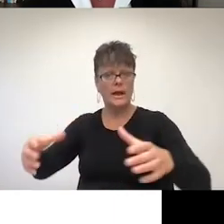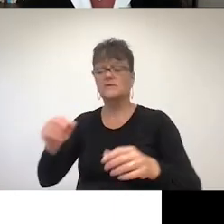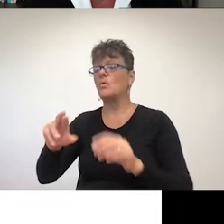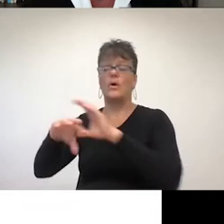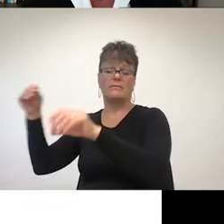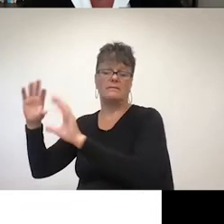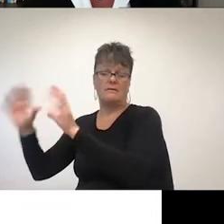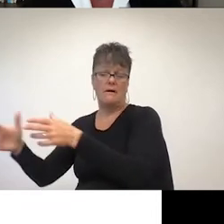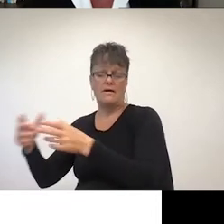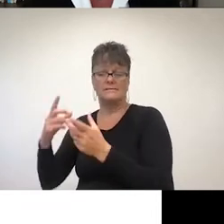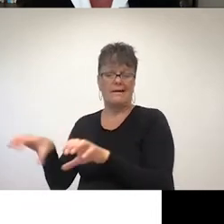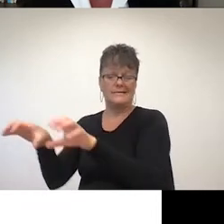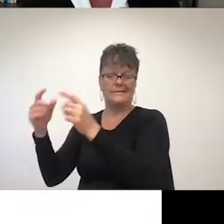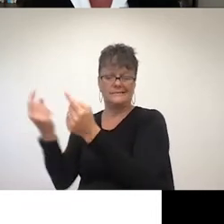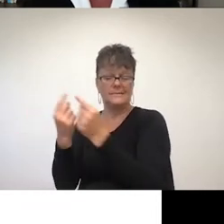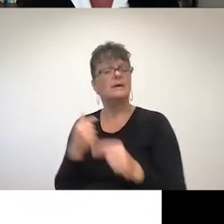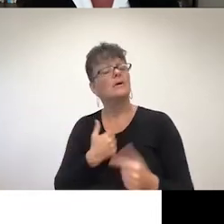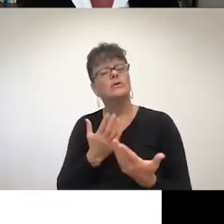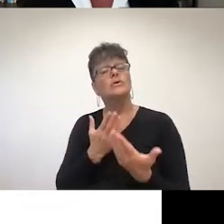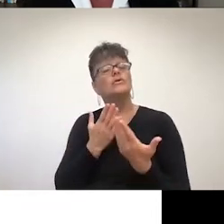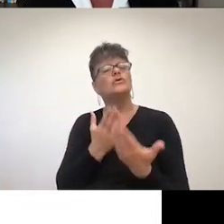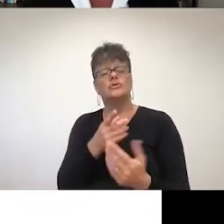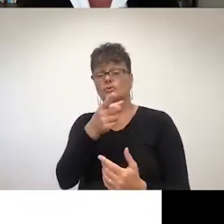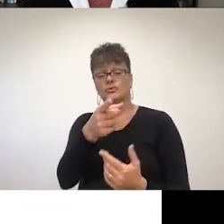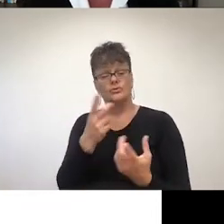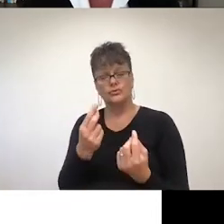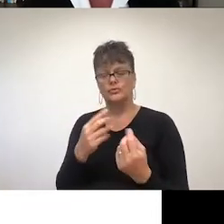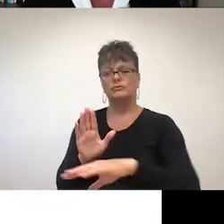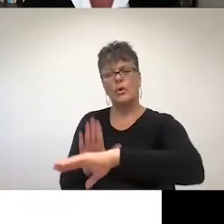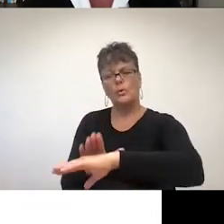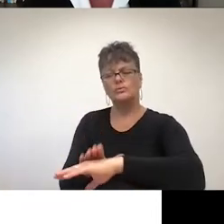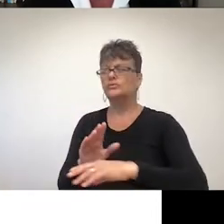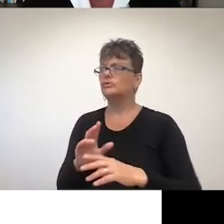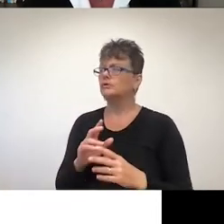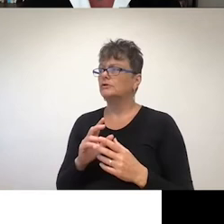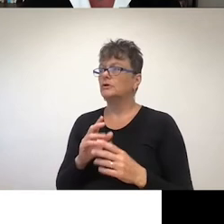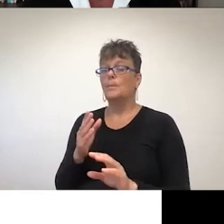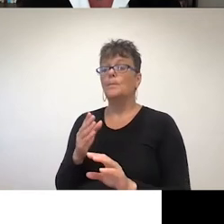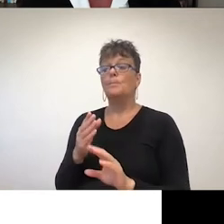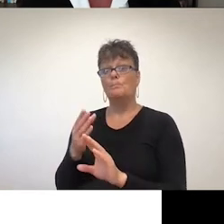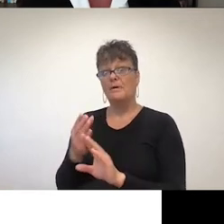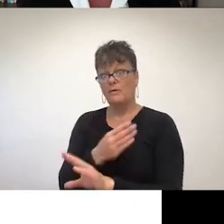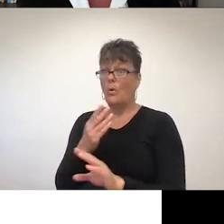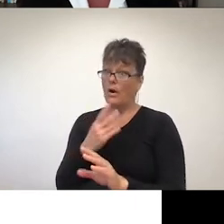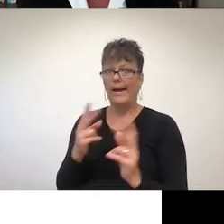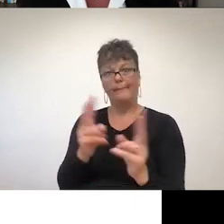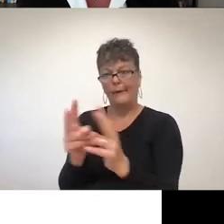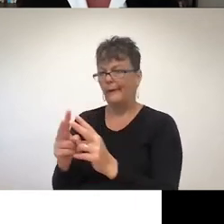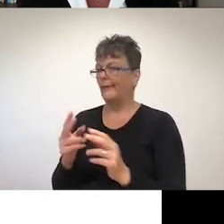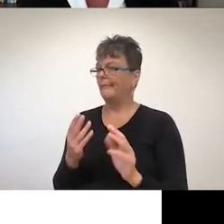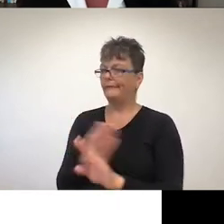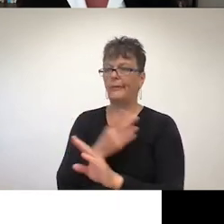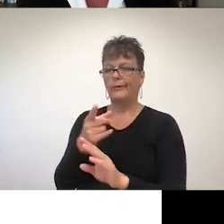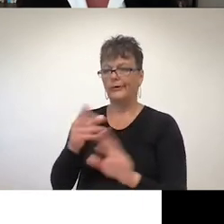I would encourage you to coach them on some basic social elements before they're expected to work together. At